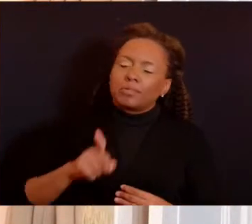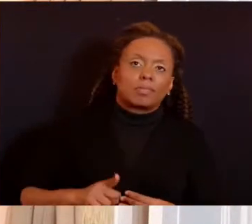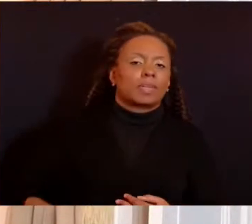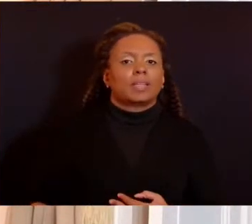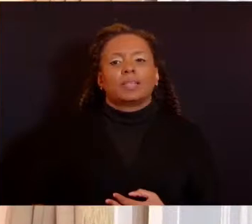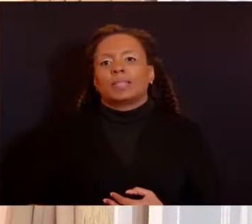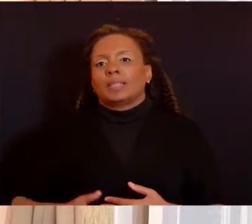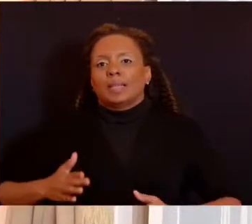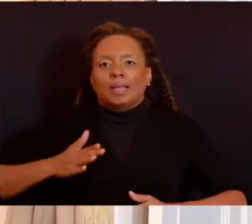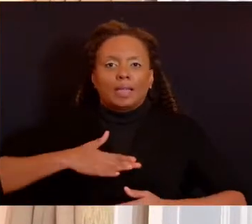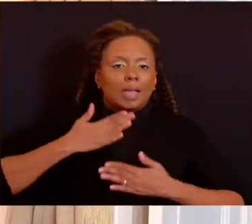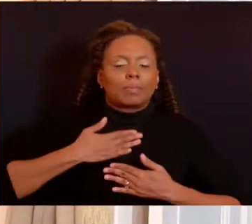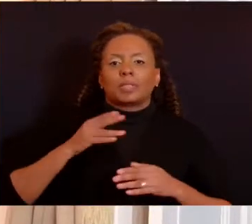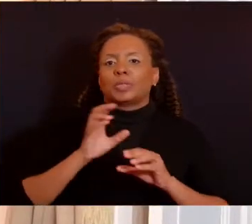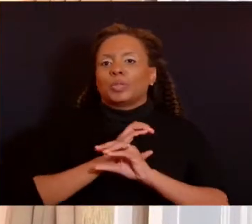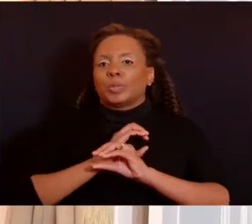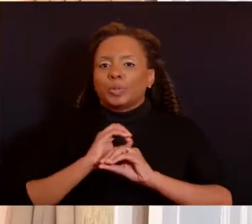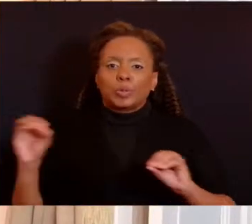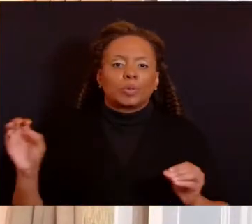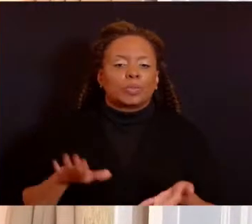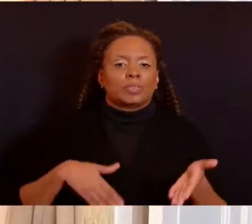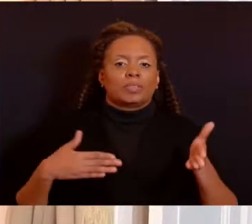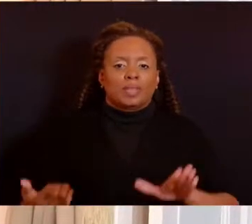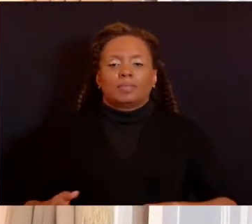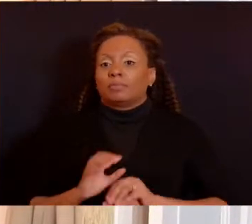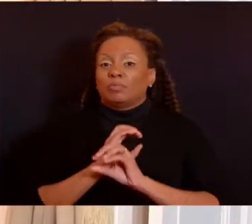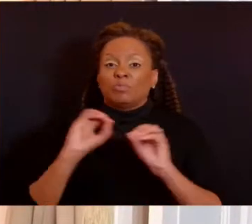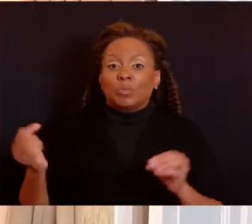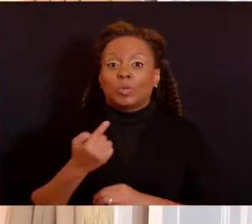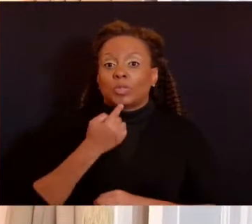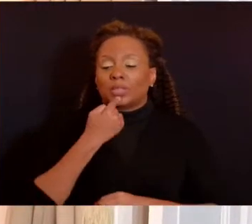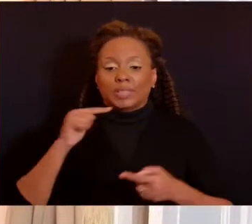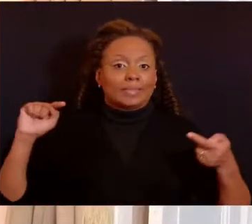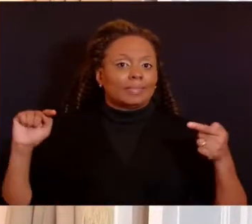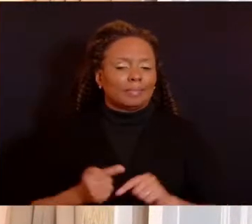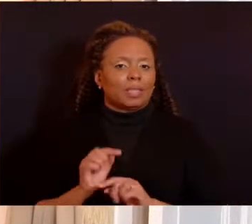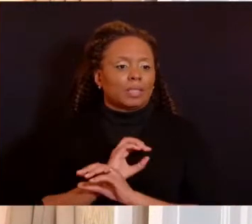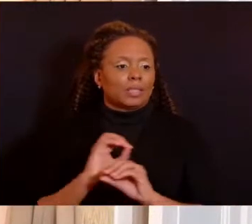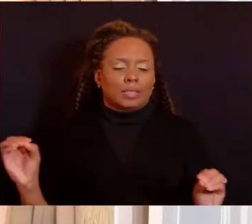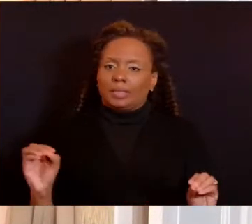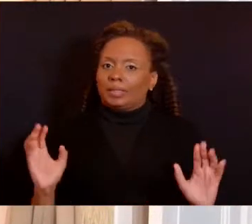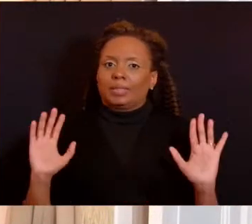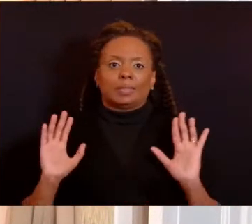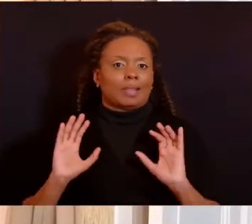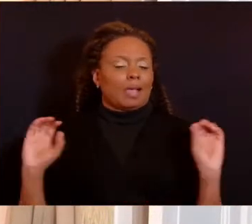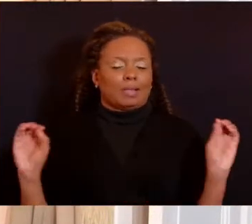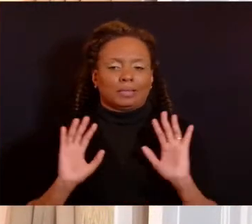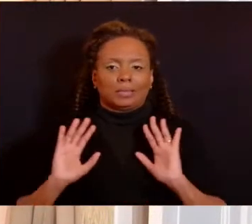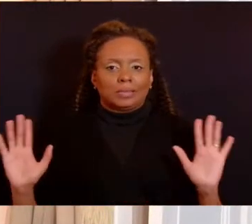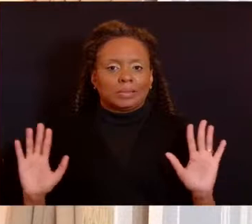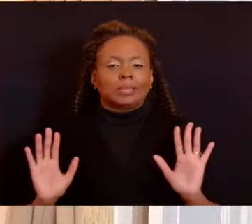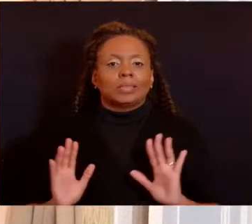our minds. In addition, that there were no serious injuries as a result of this system.